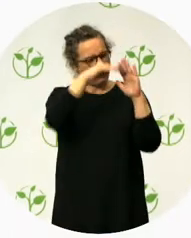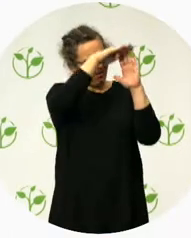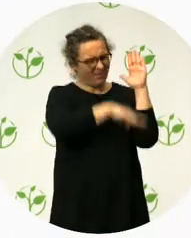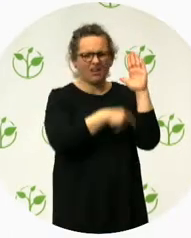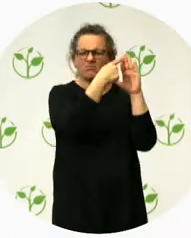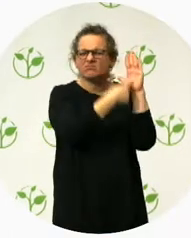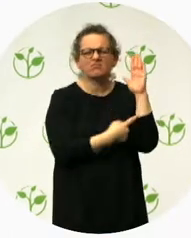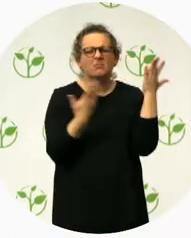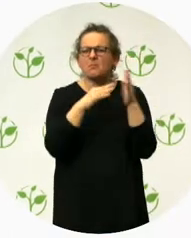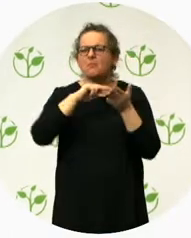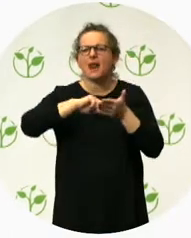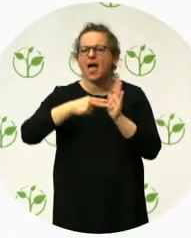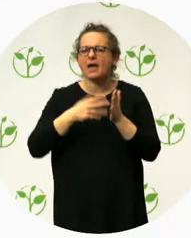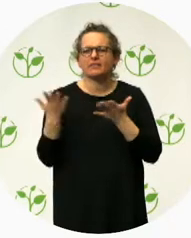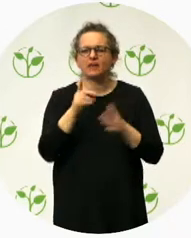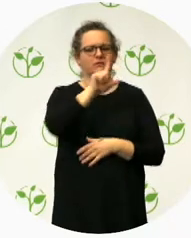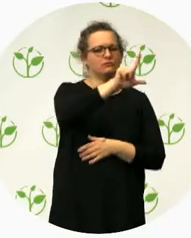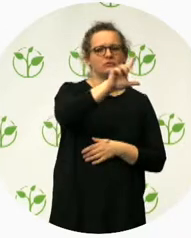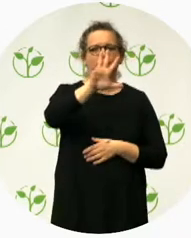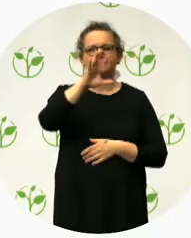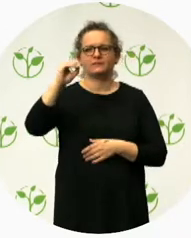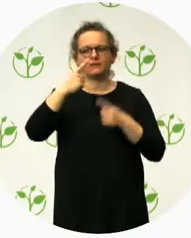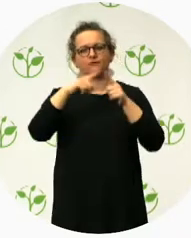I want to highlight 4 points.